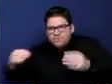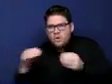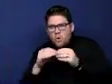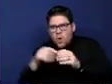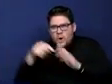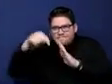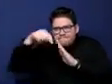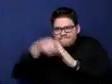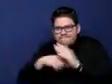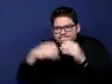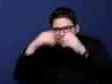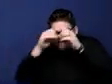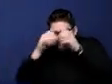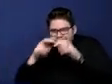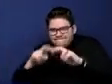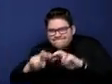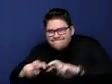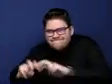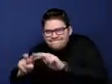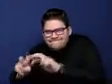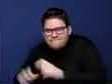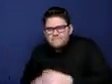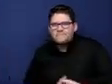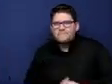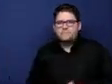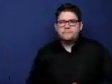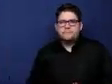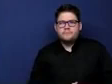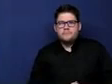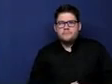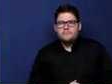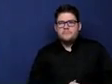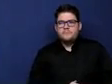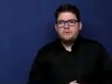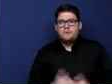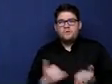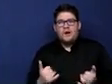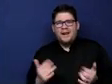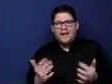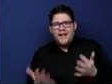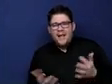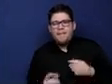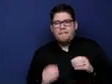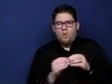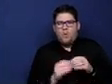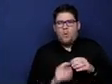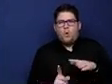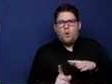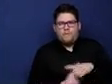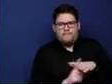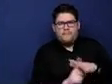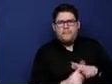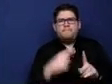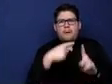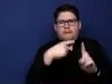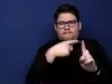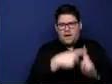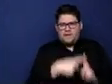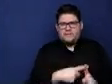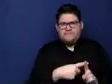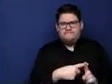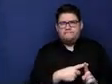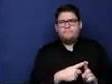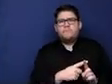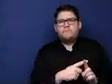of a biased sample, because we are getting more of those positives from places where we know there's circulation of